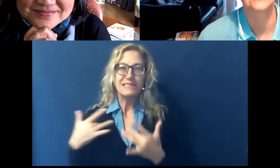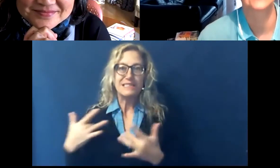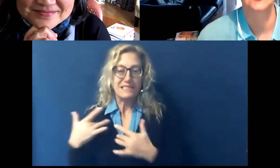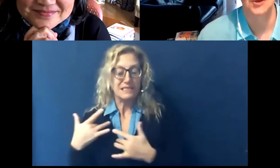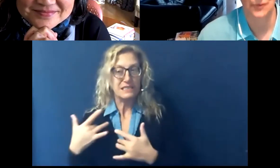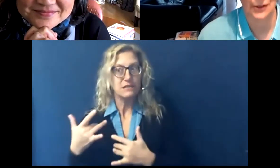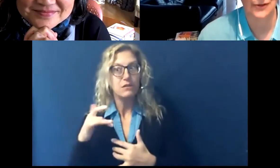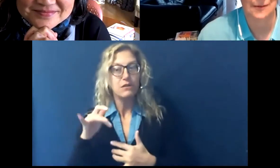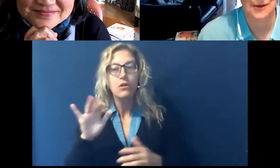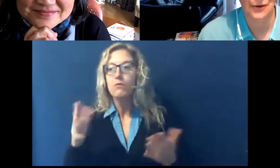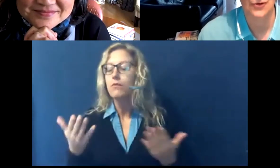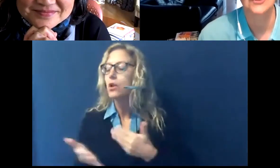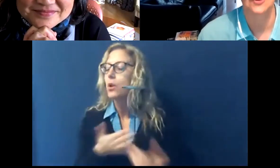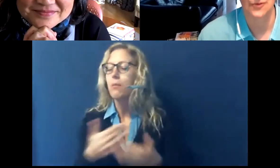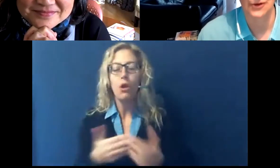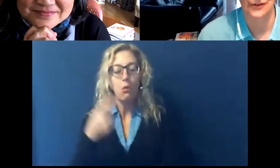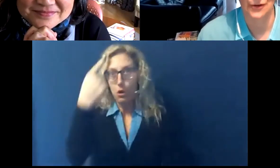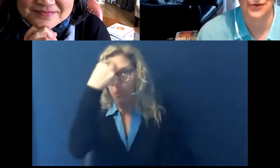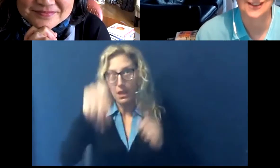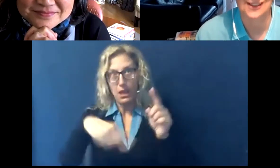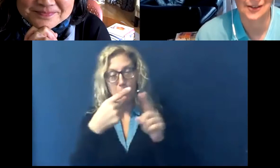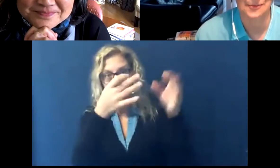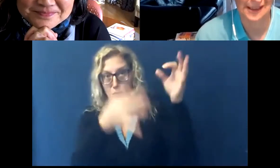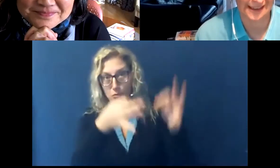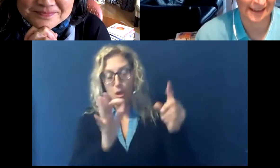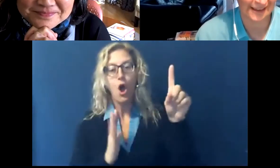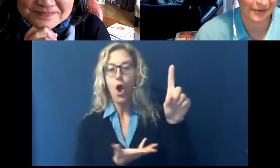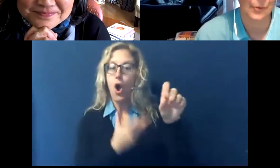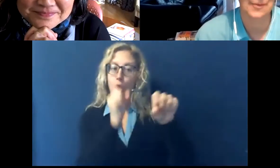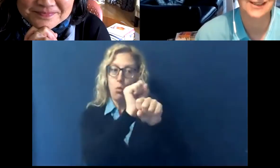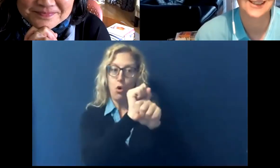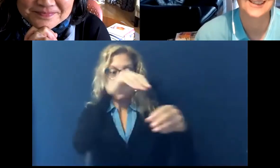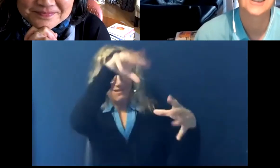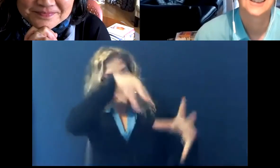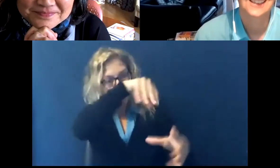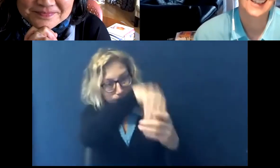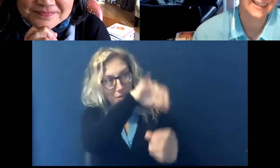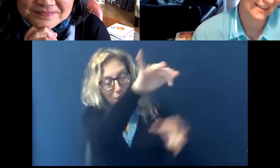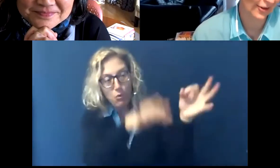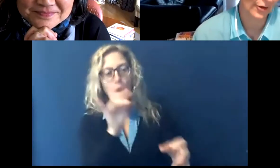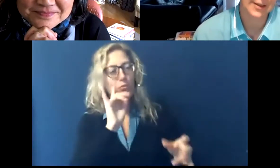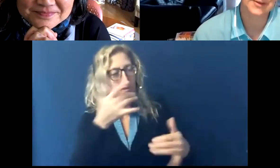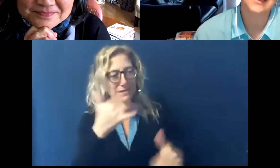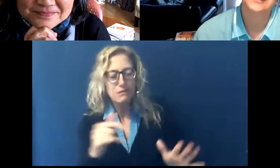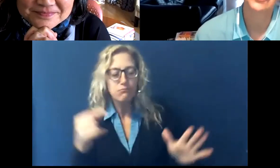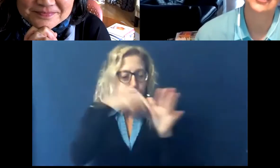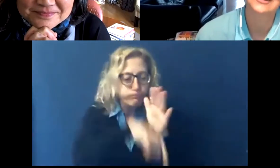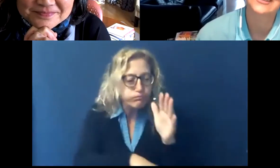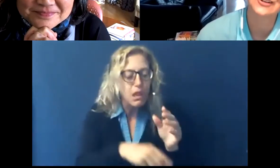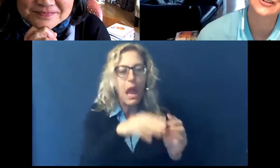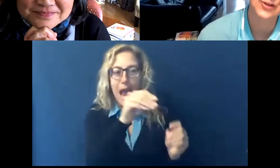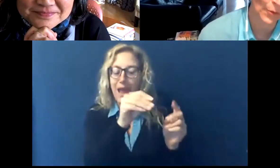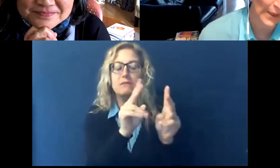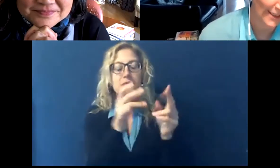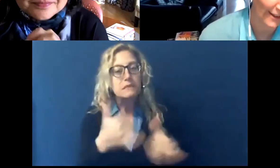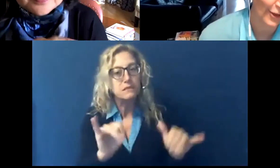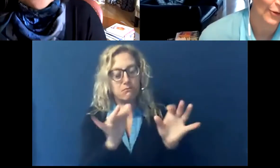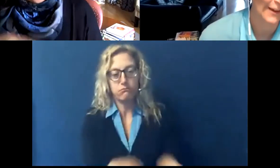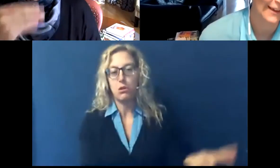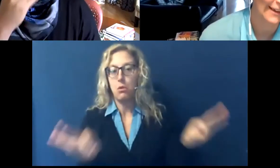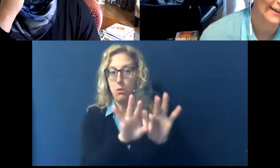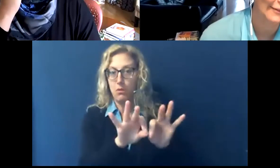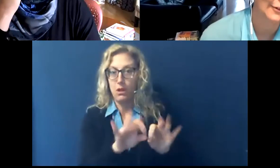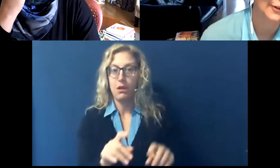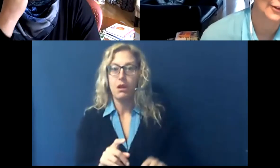clear is no matter what you think about the courts, our work in the courts is going to be robust and incredibly essential. The wins I think